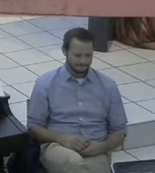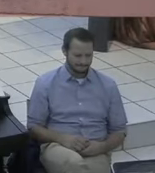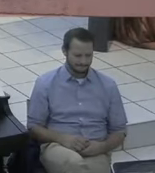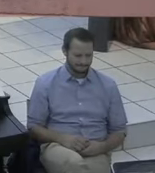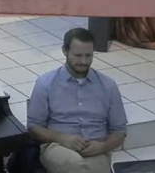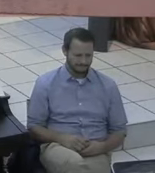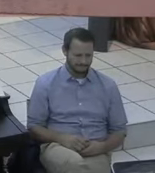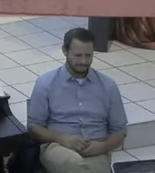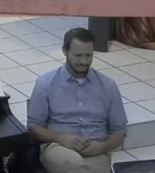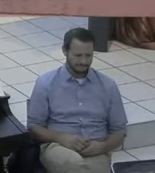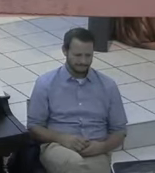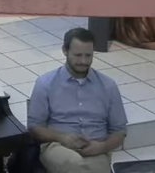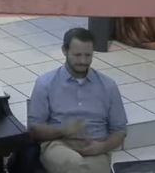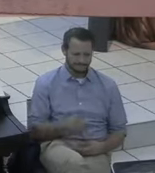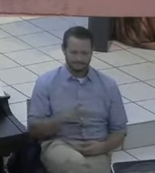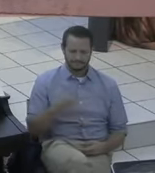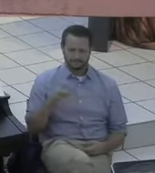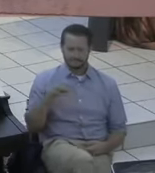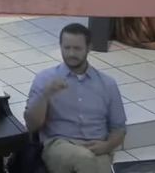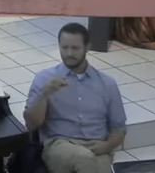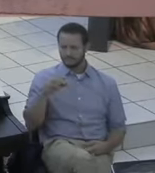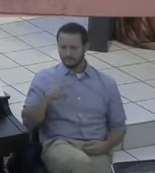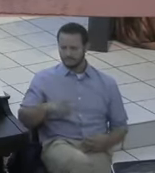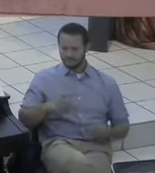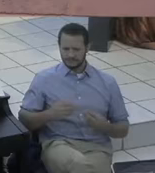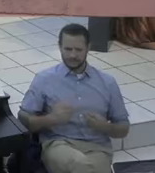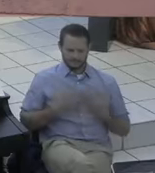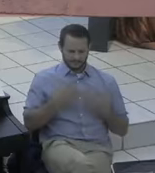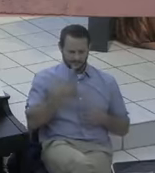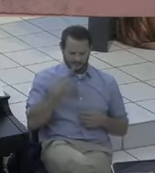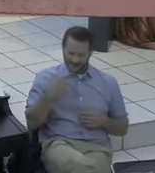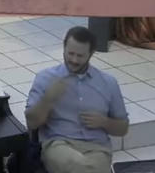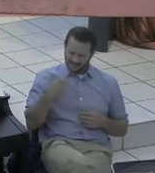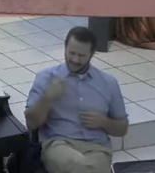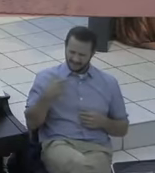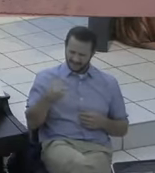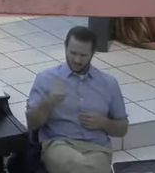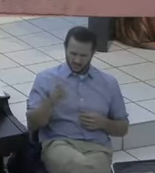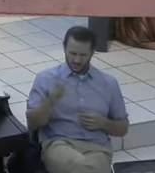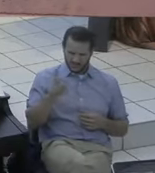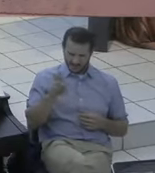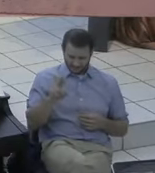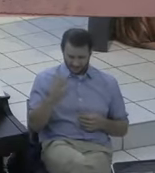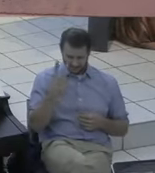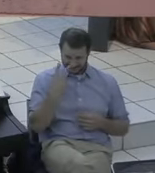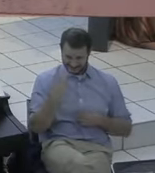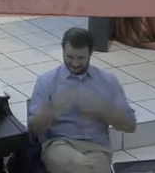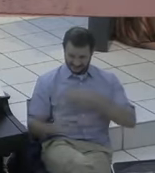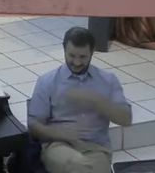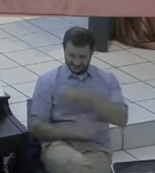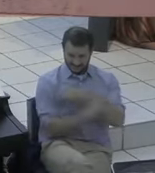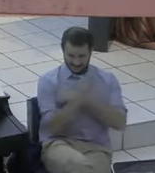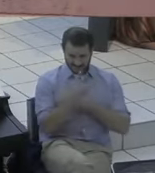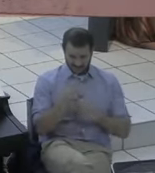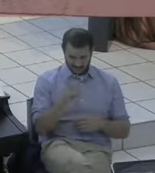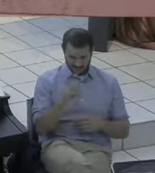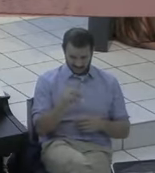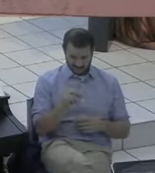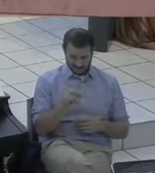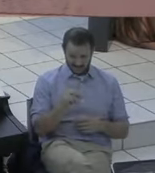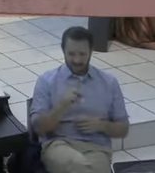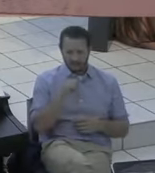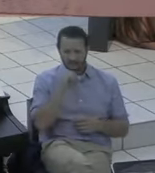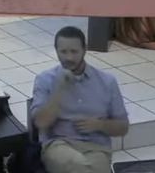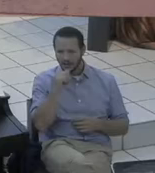dawn. And she says this, "Have you ever seen the dawn? Not a dawn